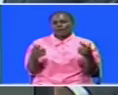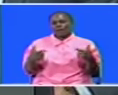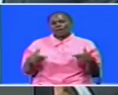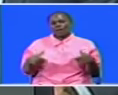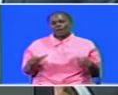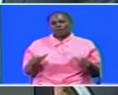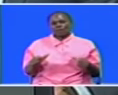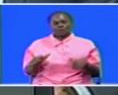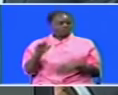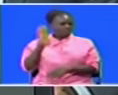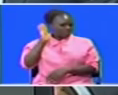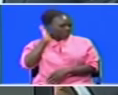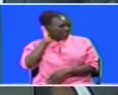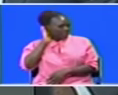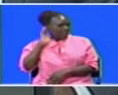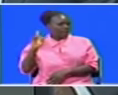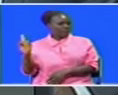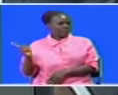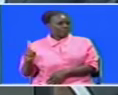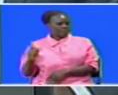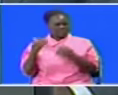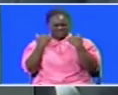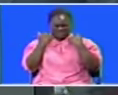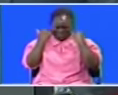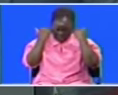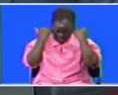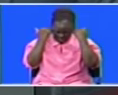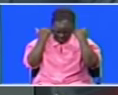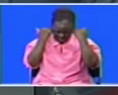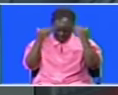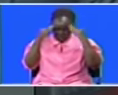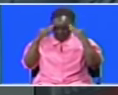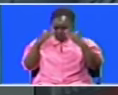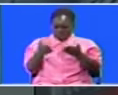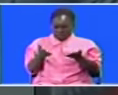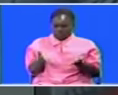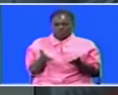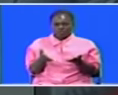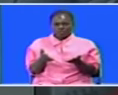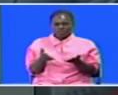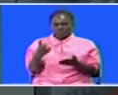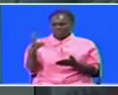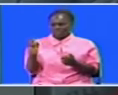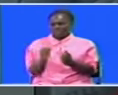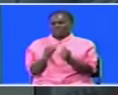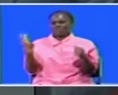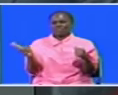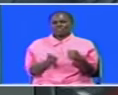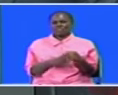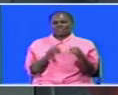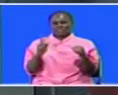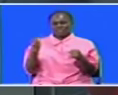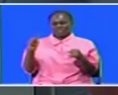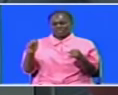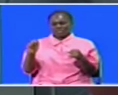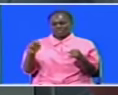to see and listen to the president in such stressful moments? This is the focus of tonight's episode of Spotlight 2017 with KTN News